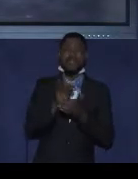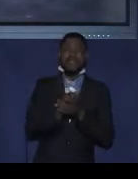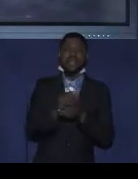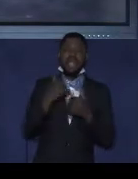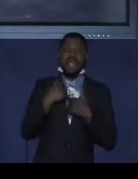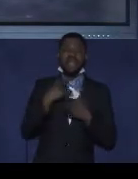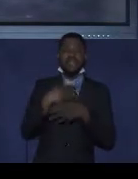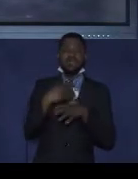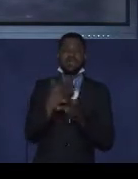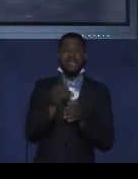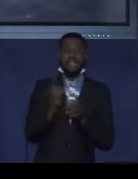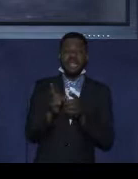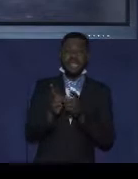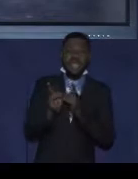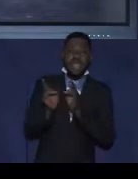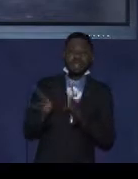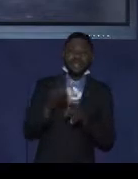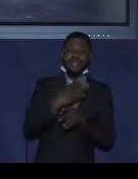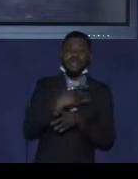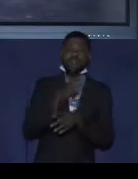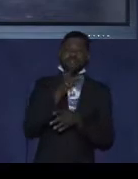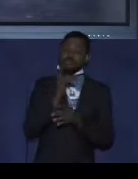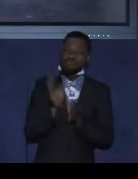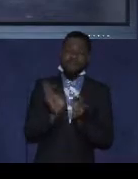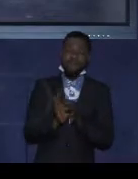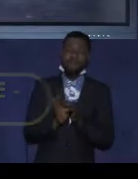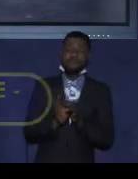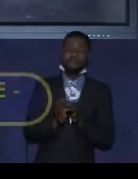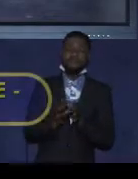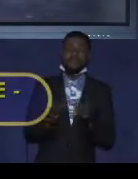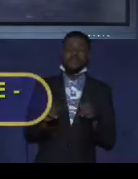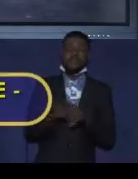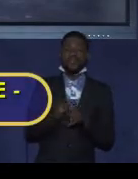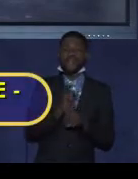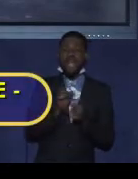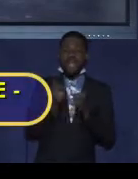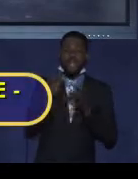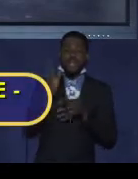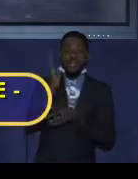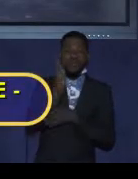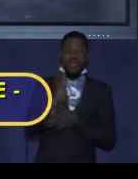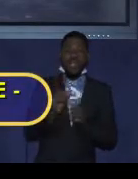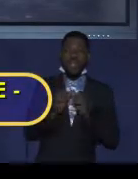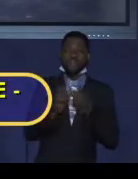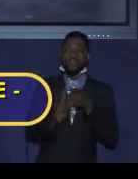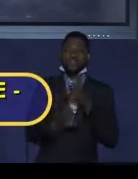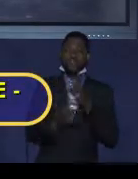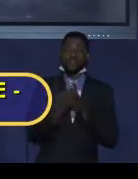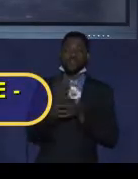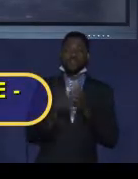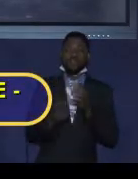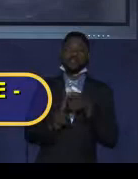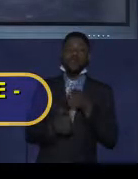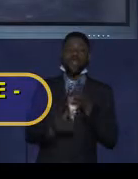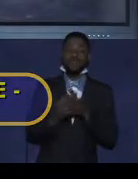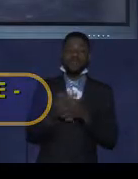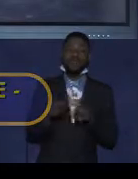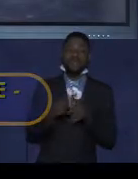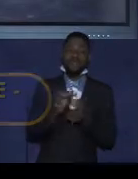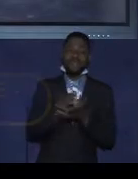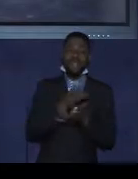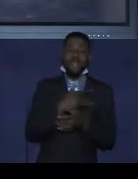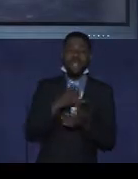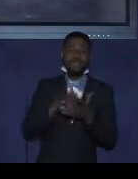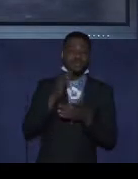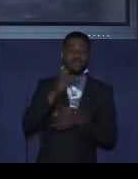that has created hatred and disharmony. So such hatred will continue to grow like that, and